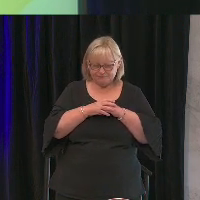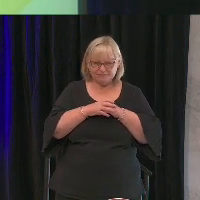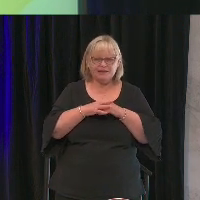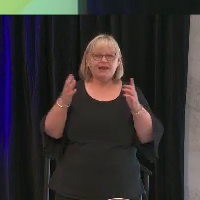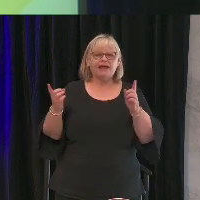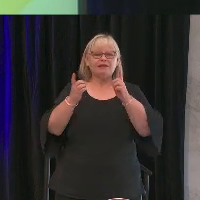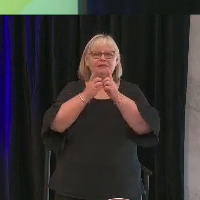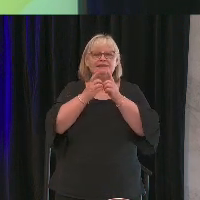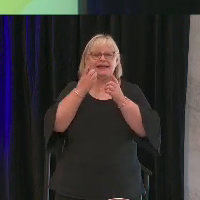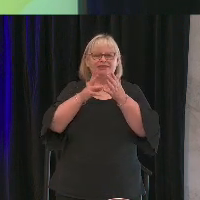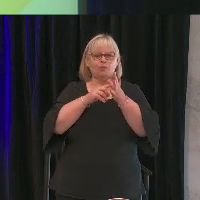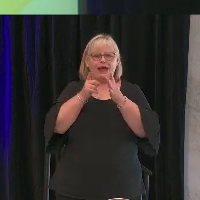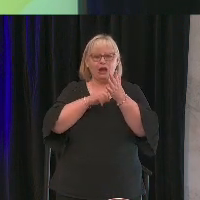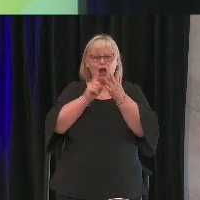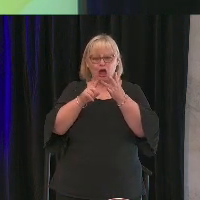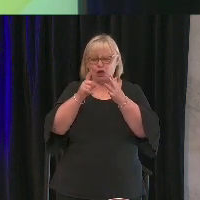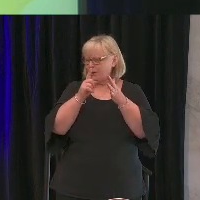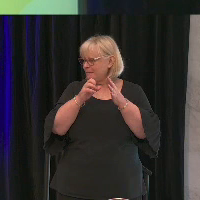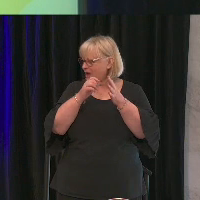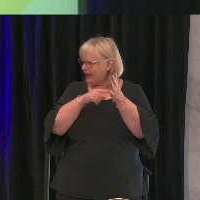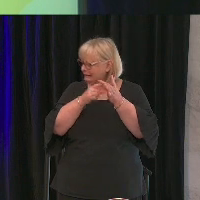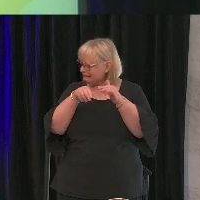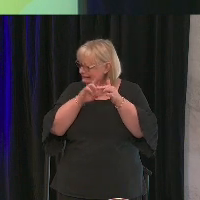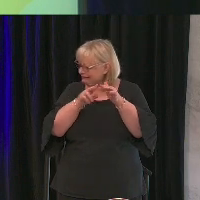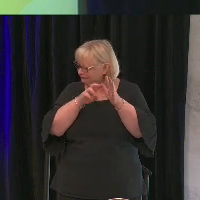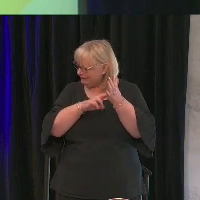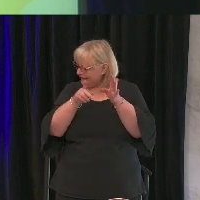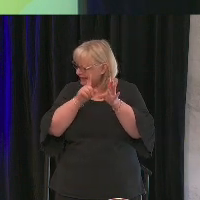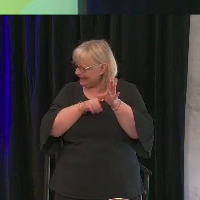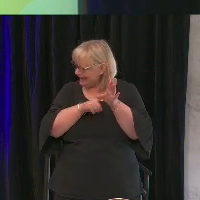Meeting the Wailo by Tiffany Shellam. Congratulations.